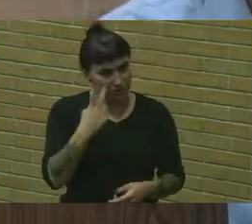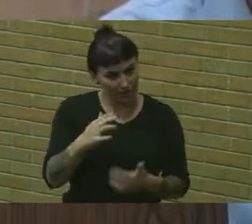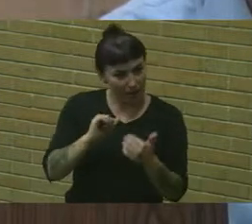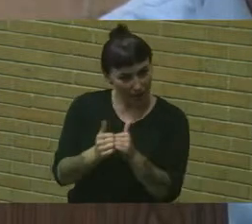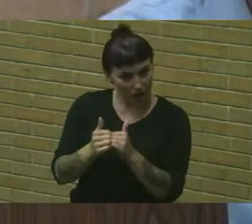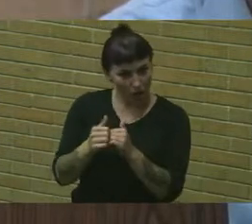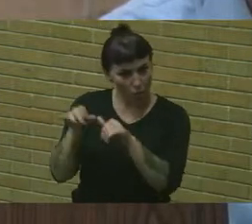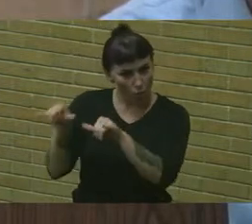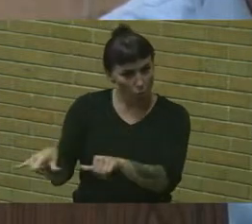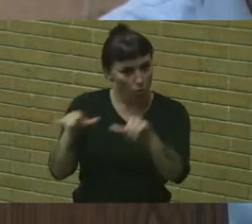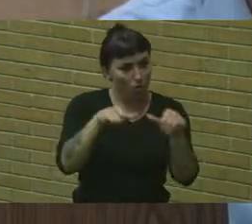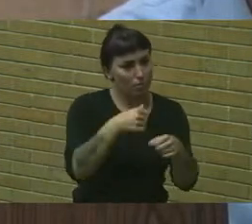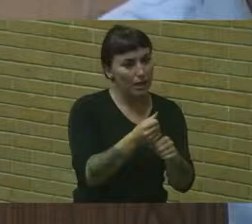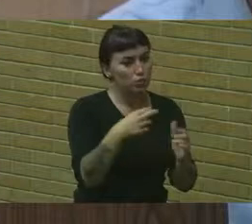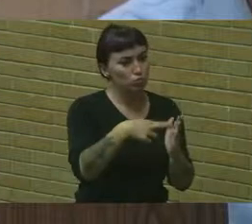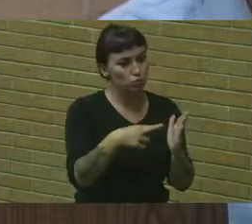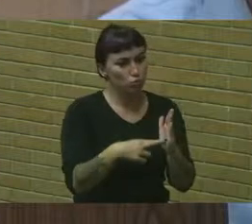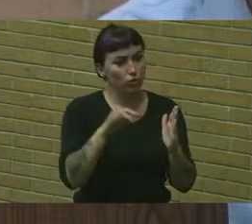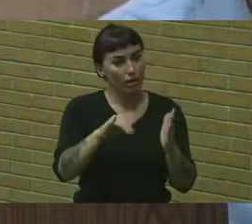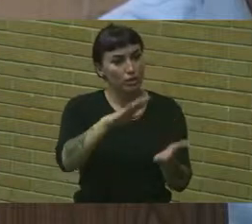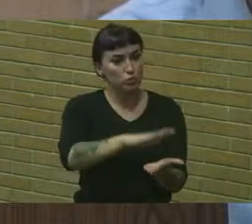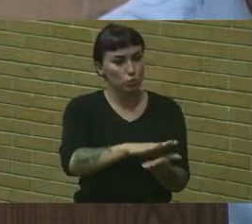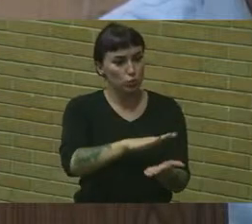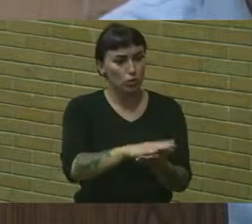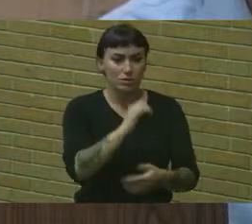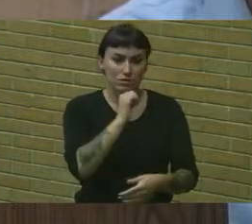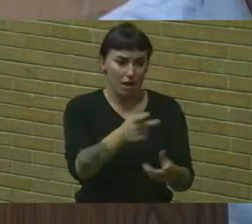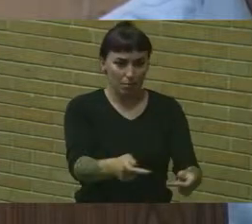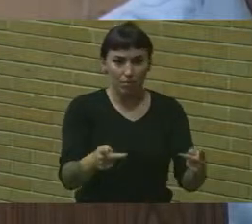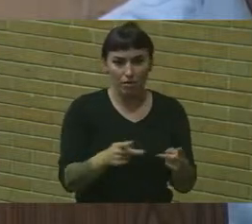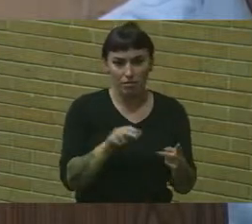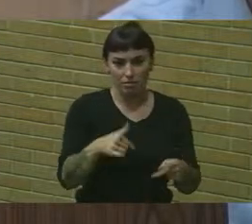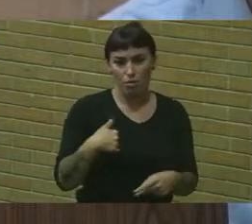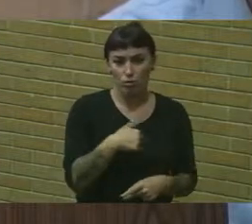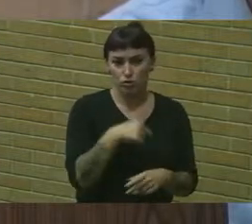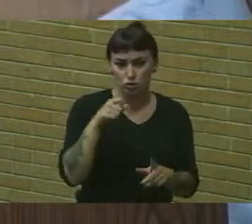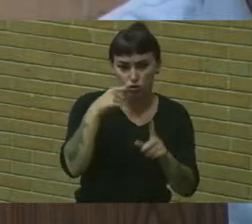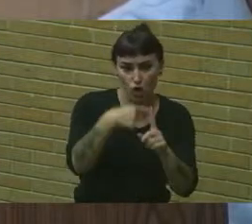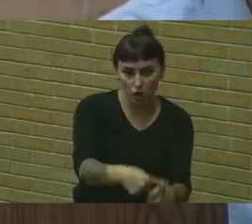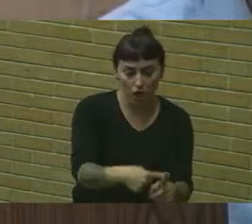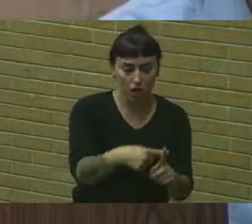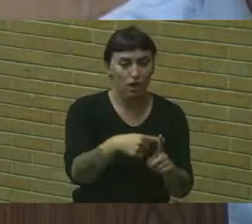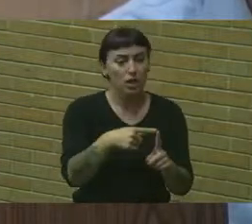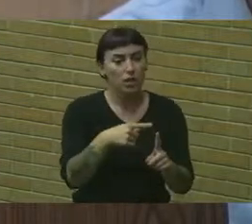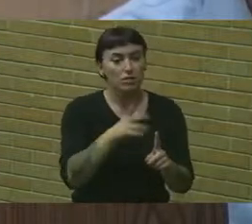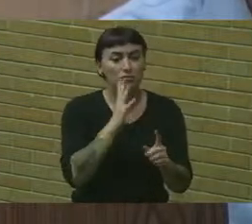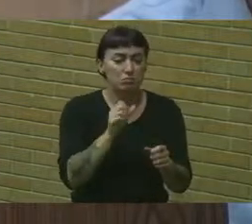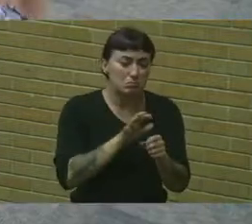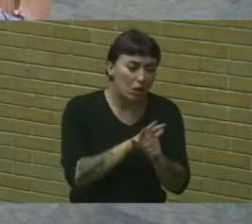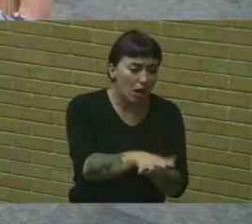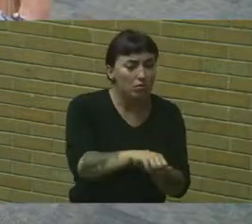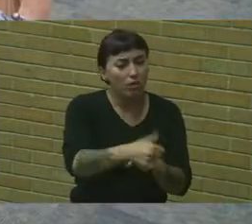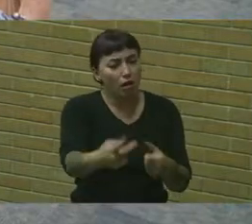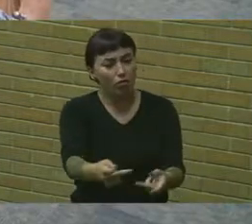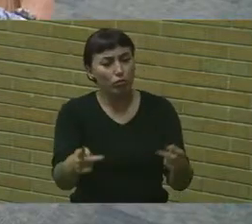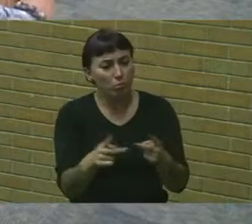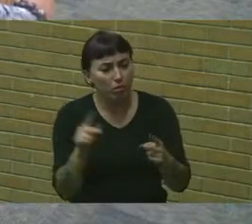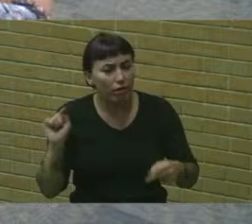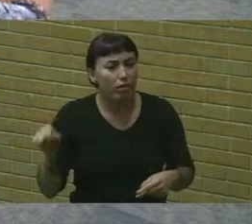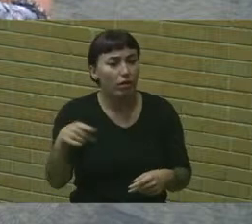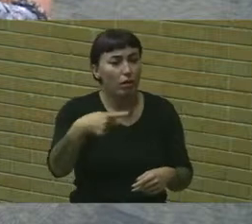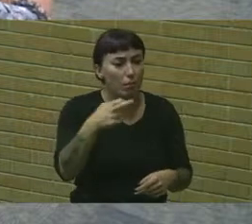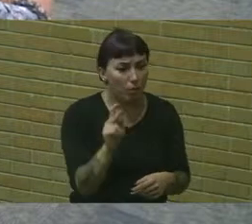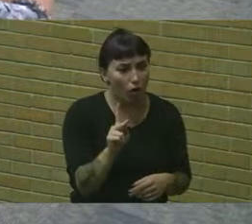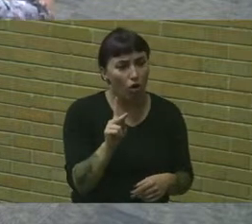how making rules that the school is not a place that we should target. There's plenty of other places,